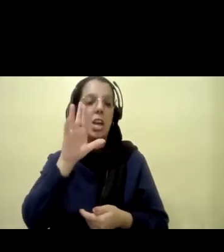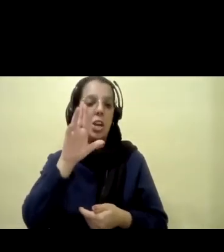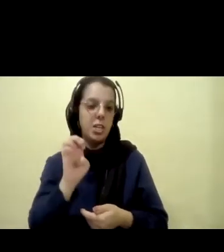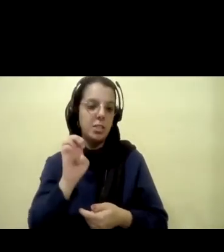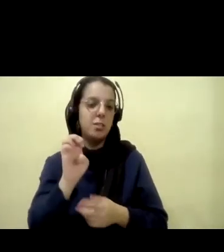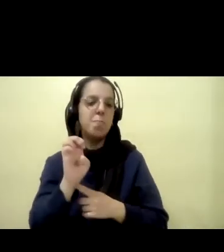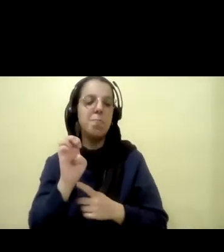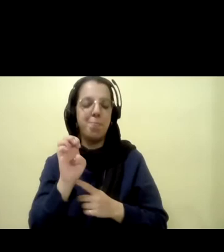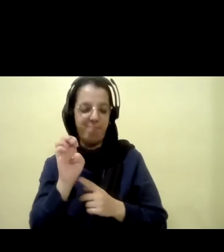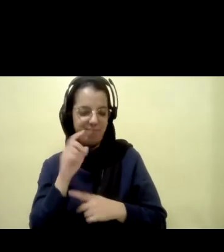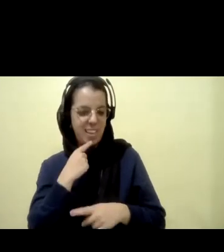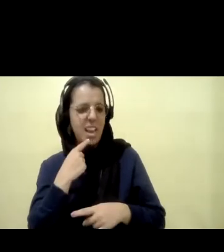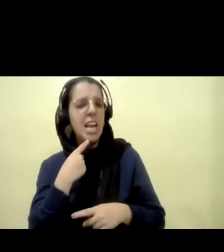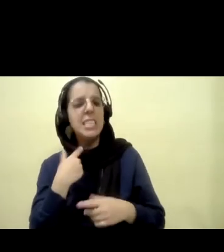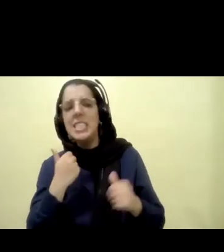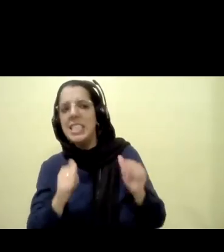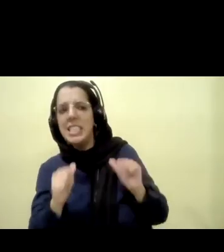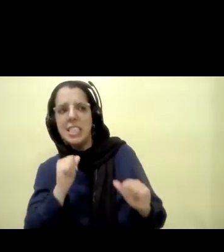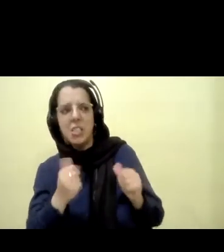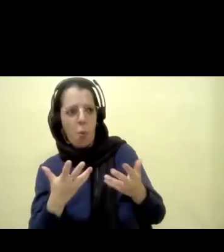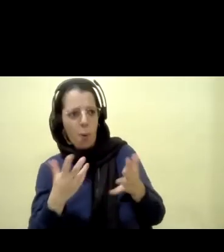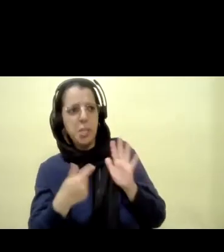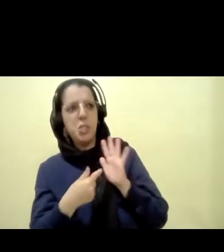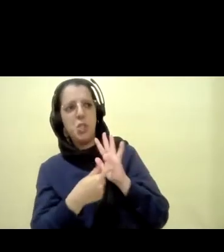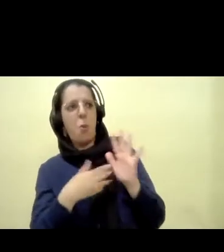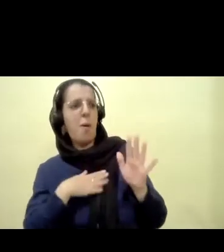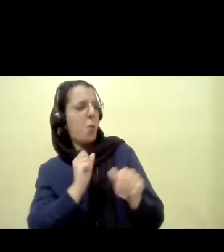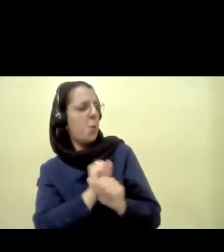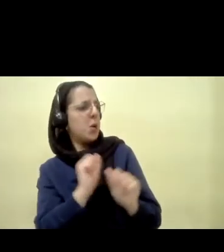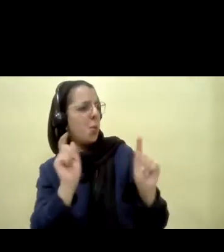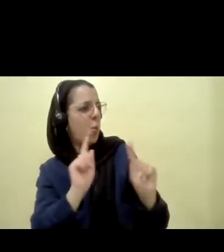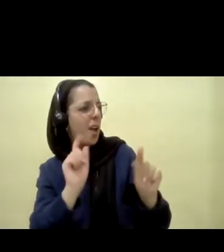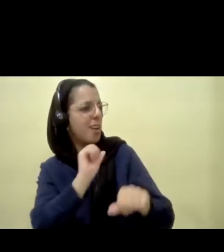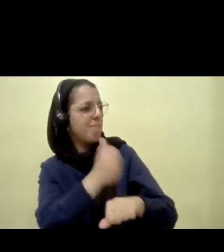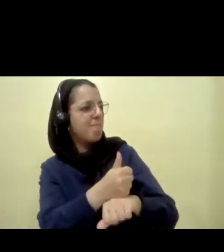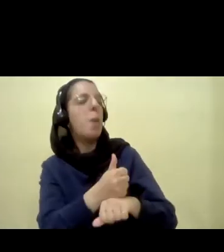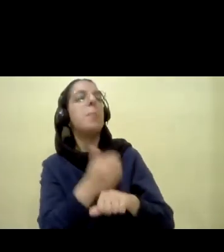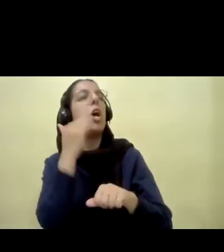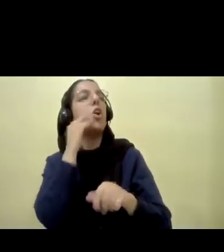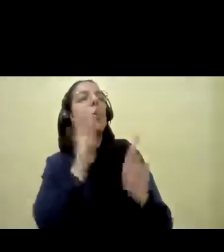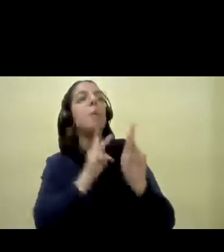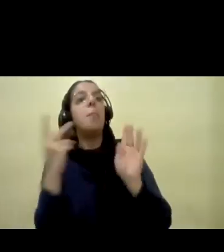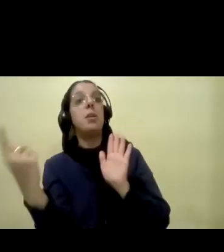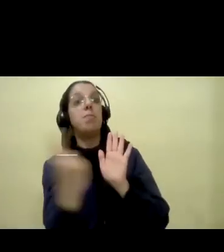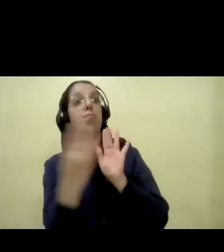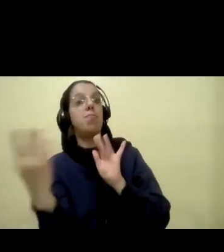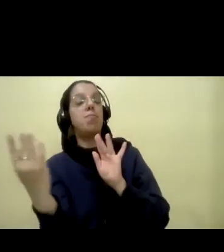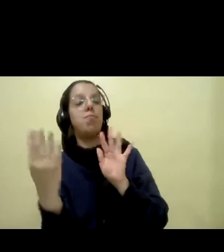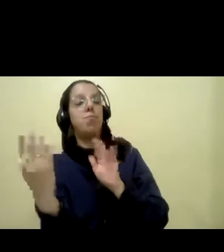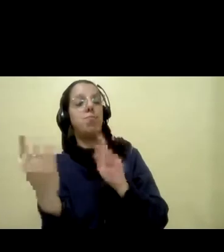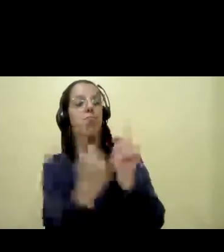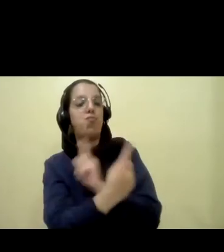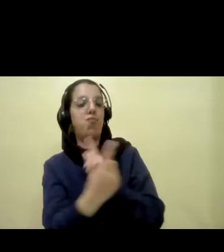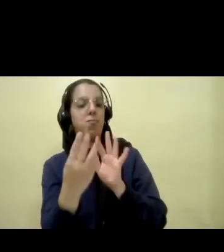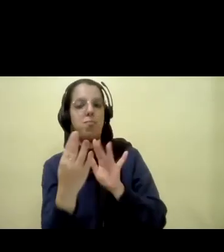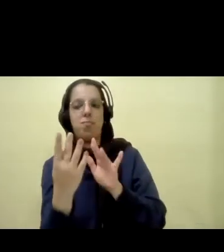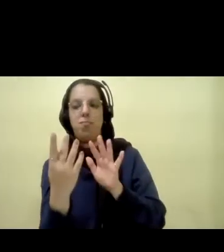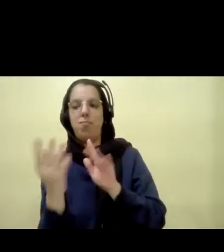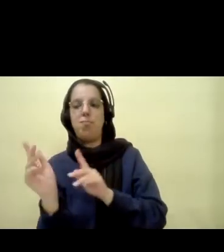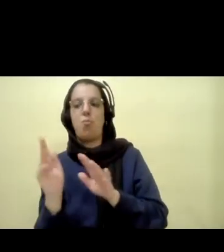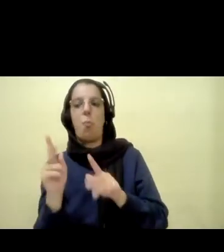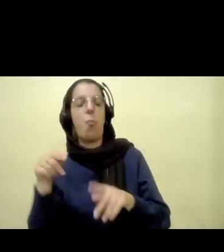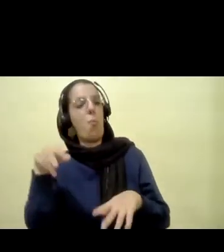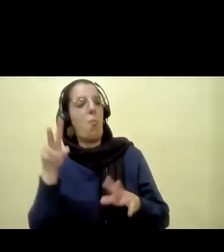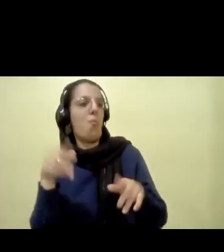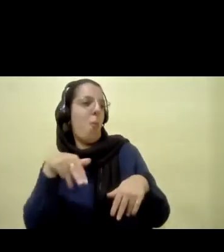sure where I want to show my work, but I want it to be seen by passersby. Will you help me choose a park?